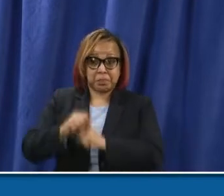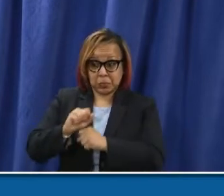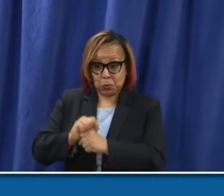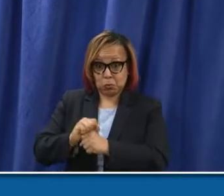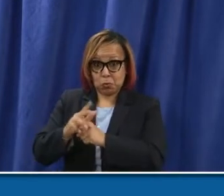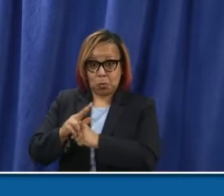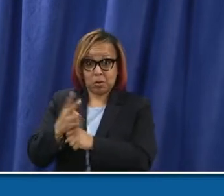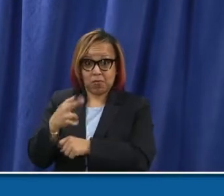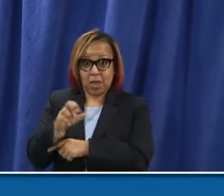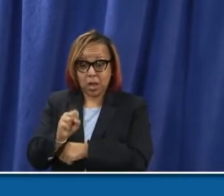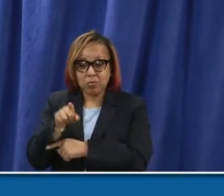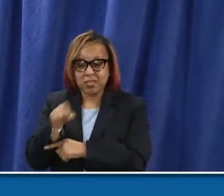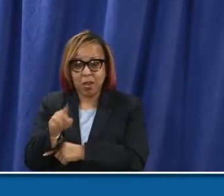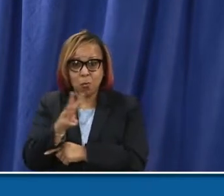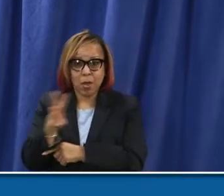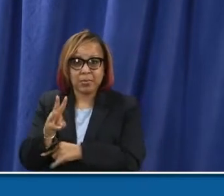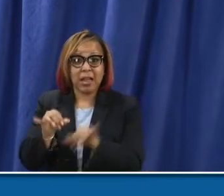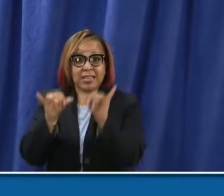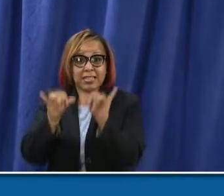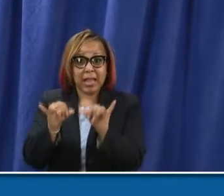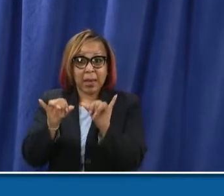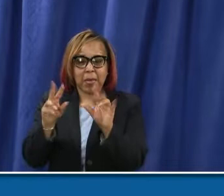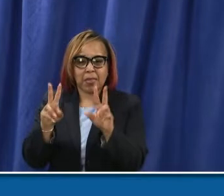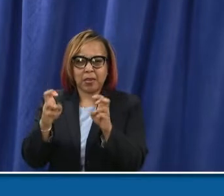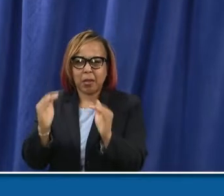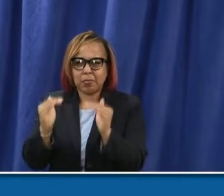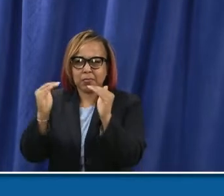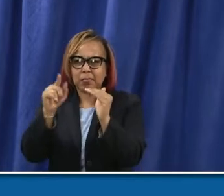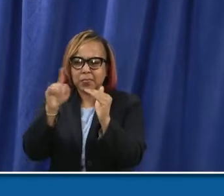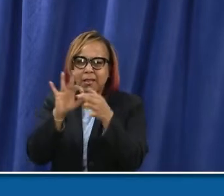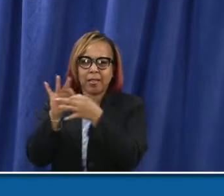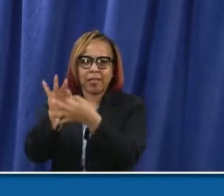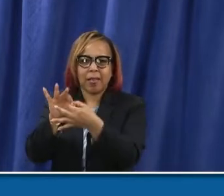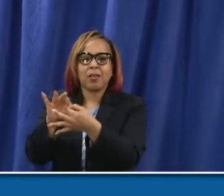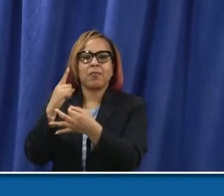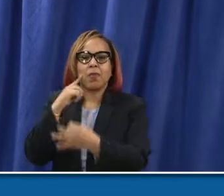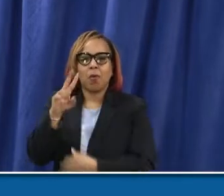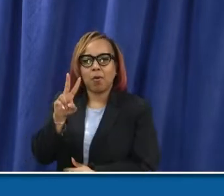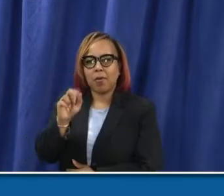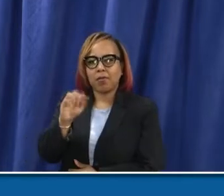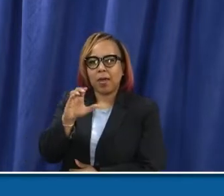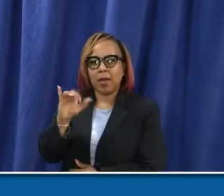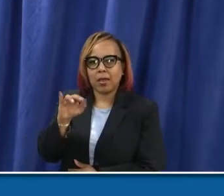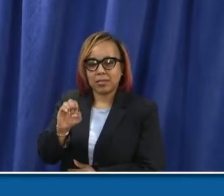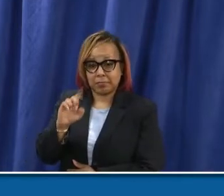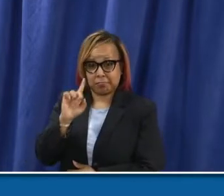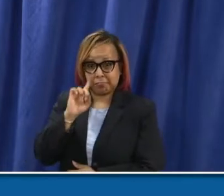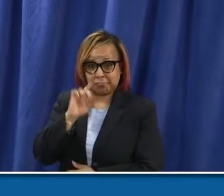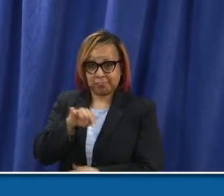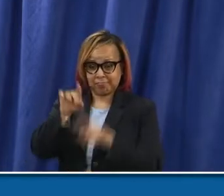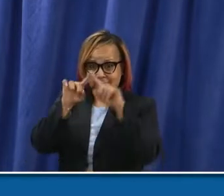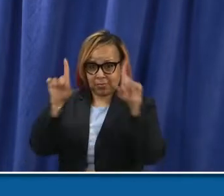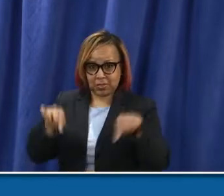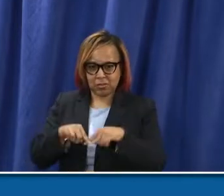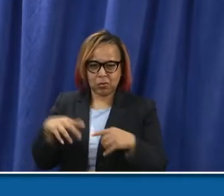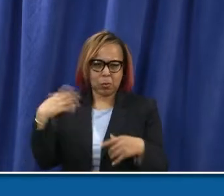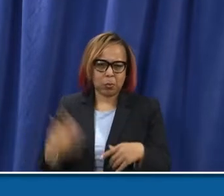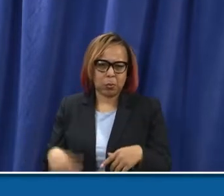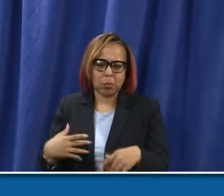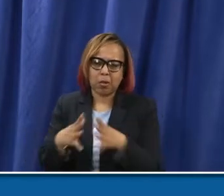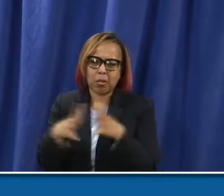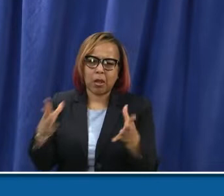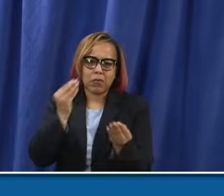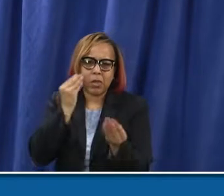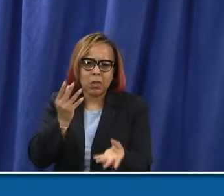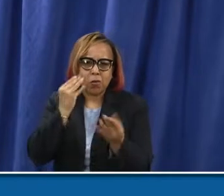chicago.gov/coronavirus website, same website, but right up at the top, there's a link that will take you to vaccine. And as you can see on the page here, there's a lot of information,